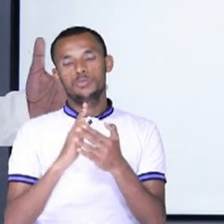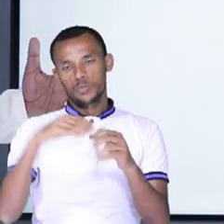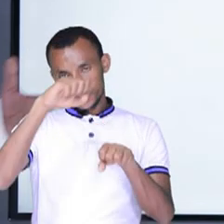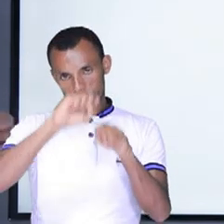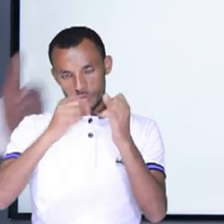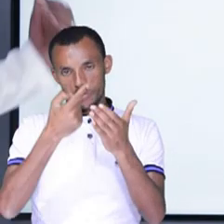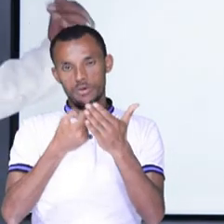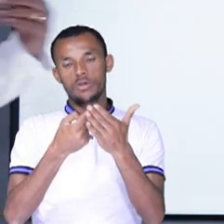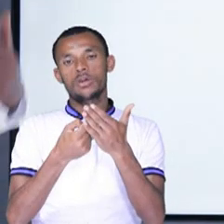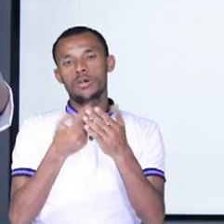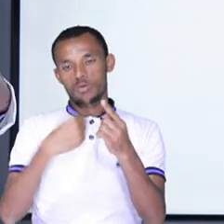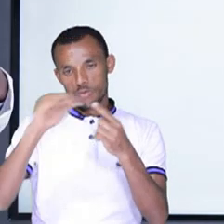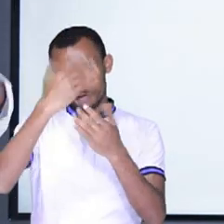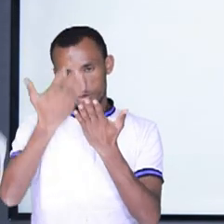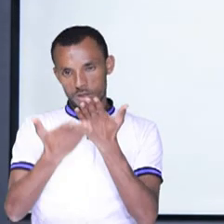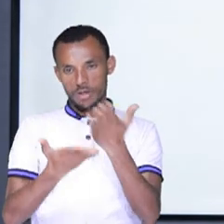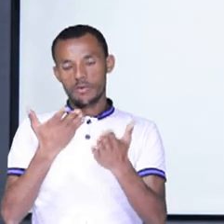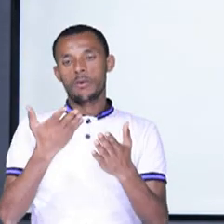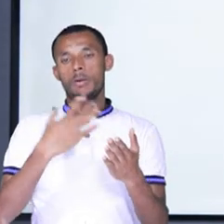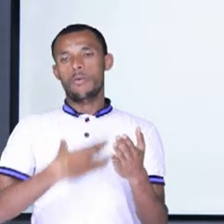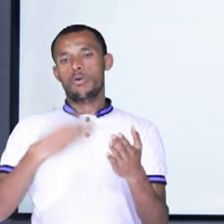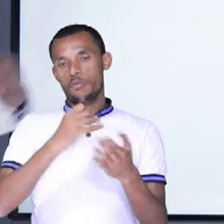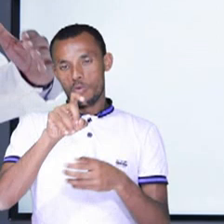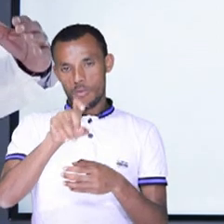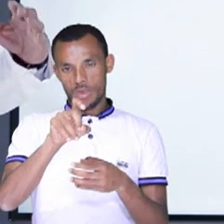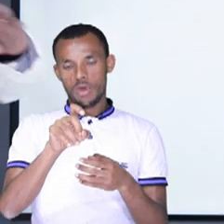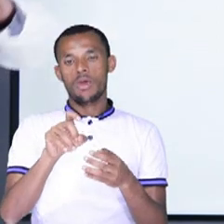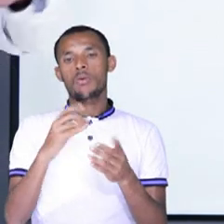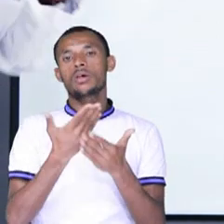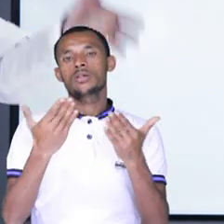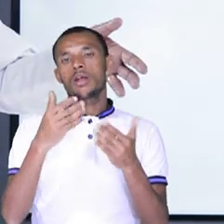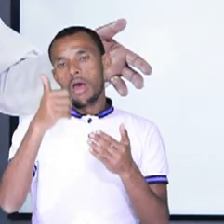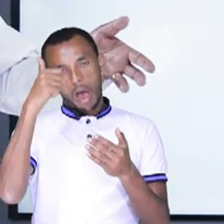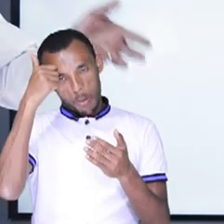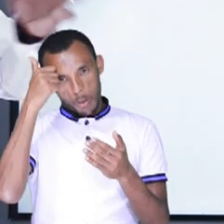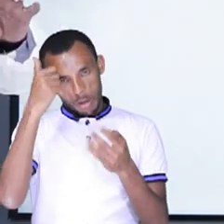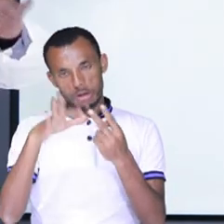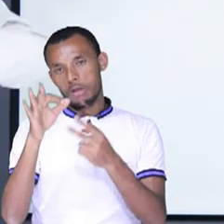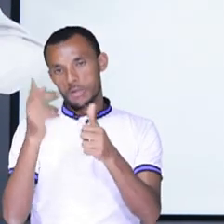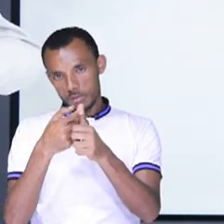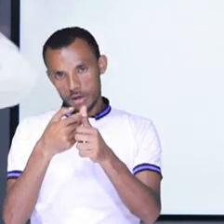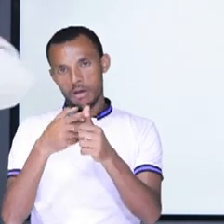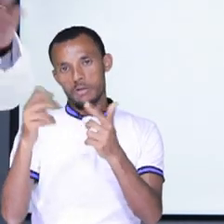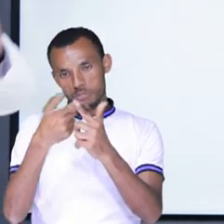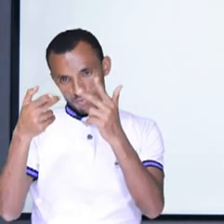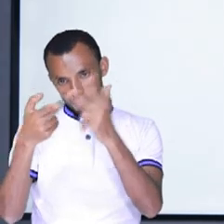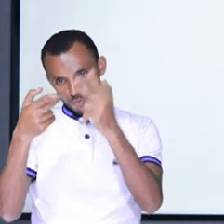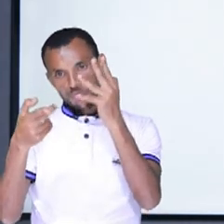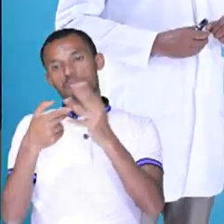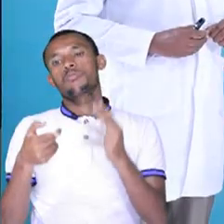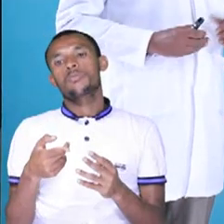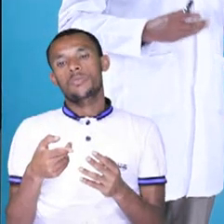So this, to serve as a member of a committee, whether Abebe is selected first or second or third has no